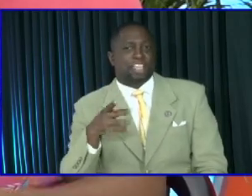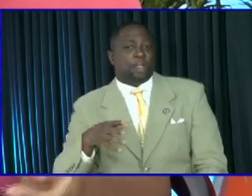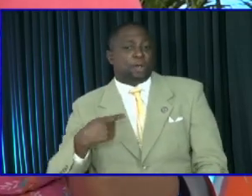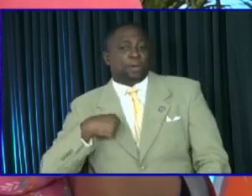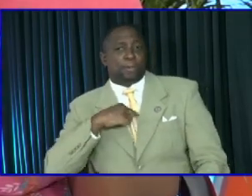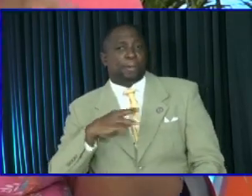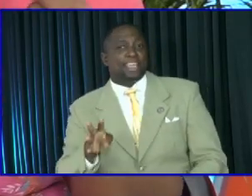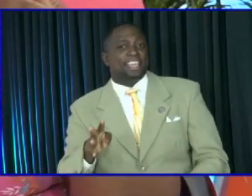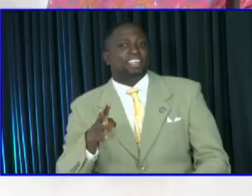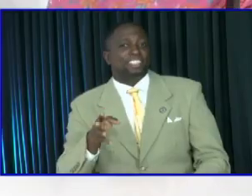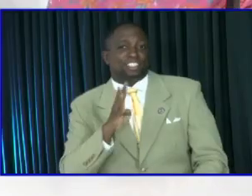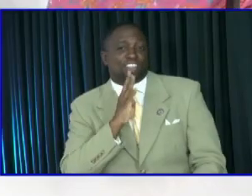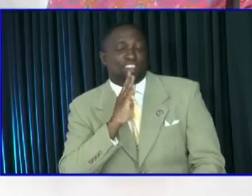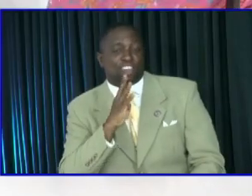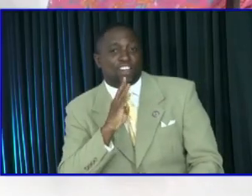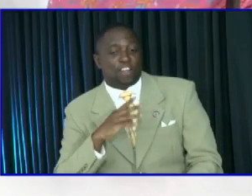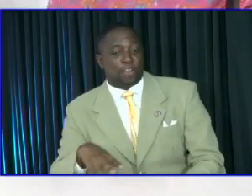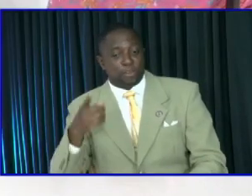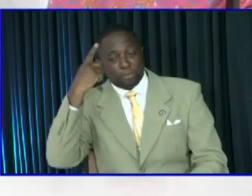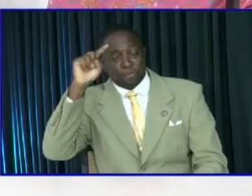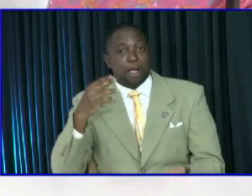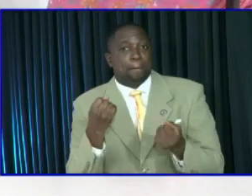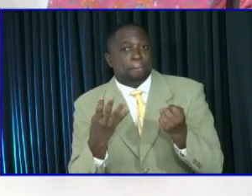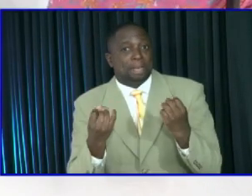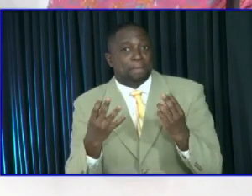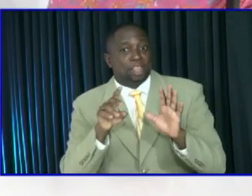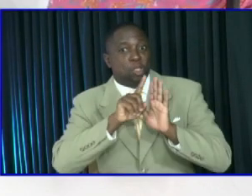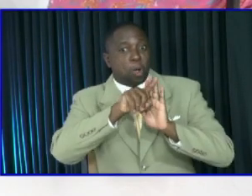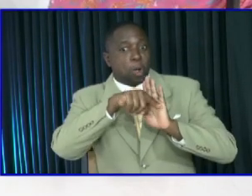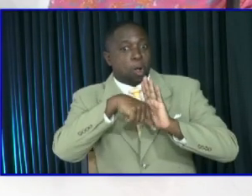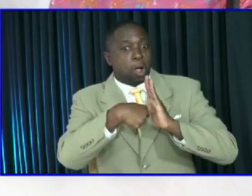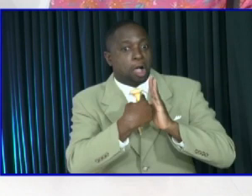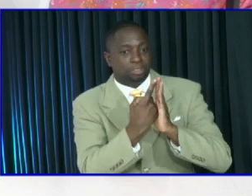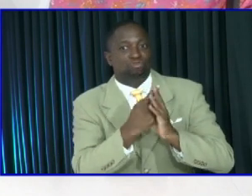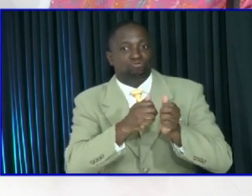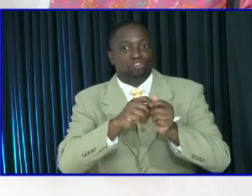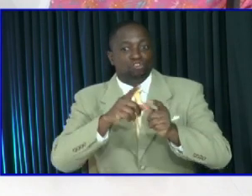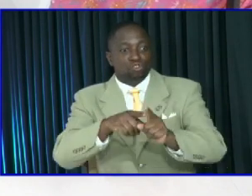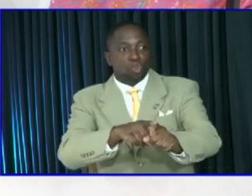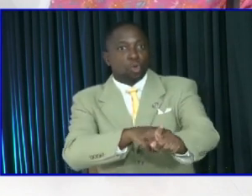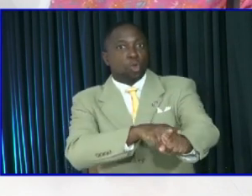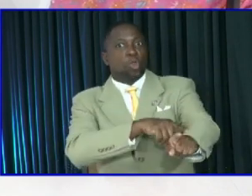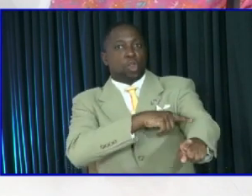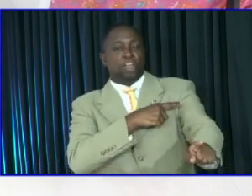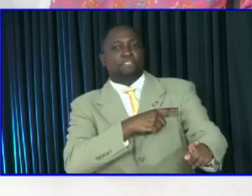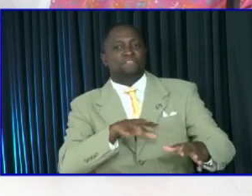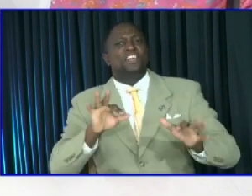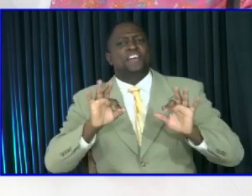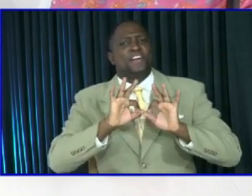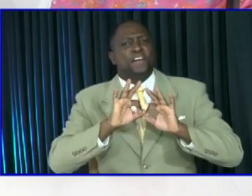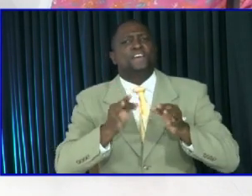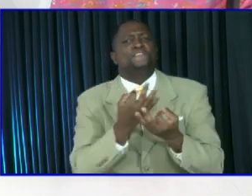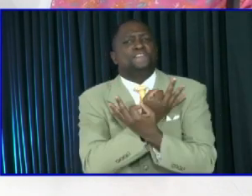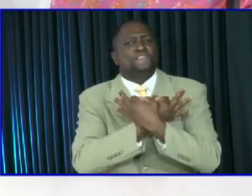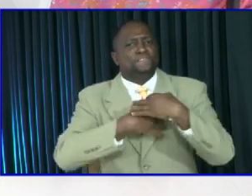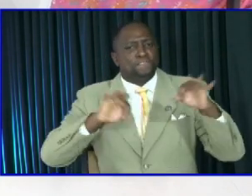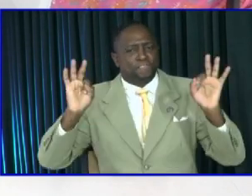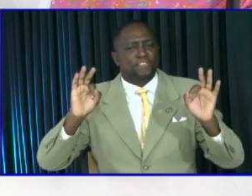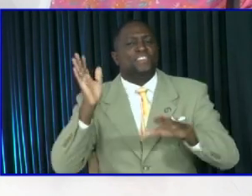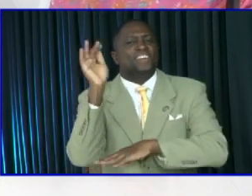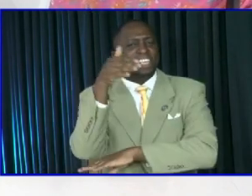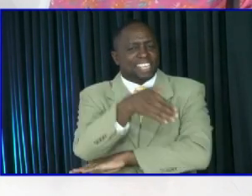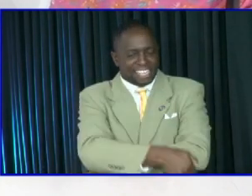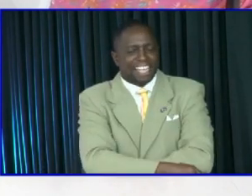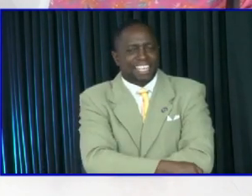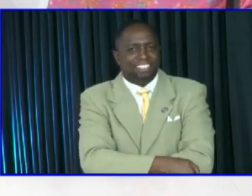Persons remember late night talk, those long hours of talking, Free nights. Right. Digicel free